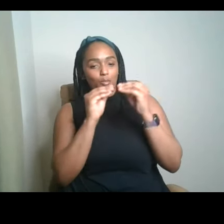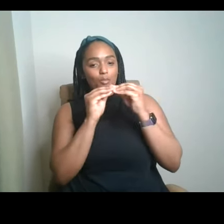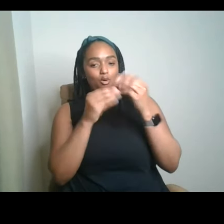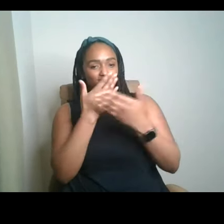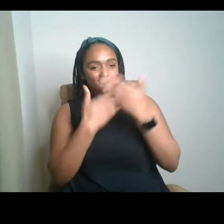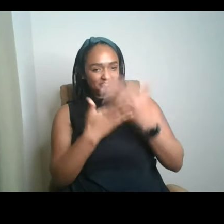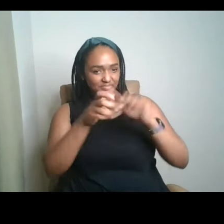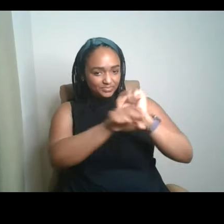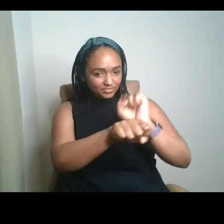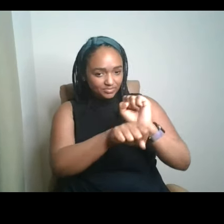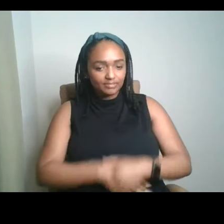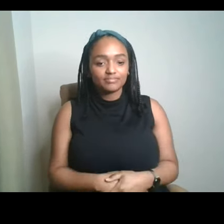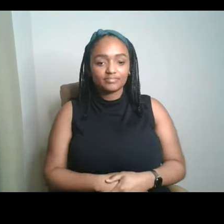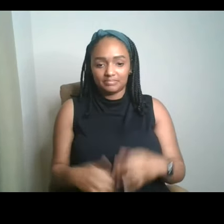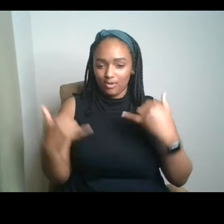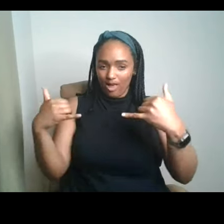Kaya.